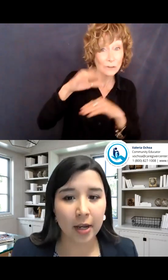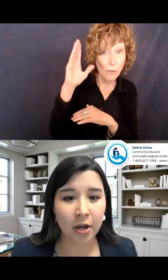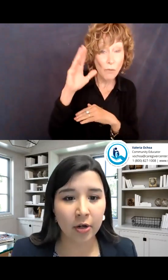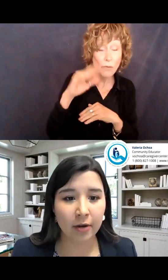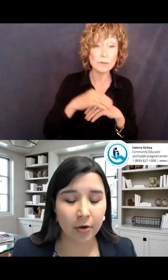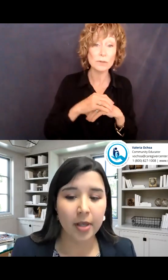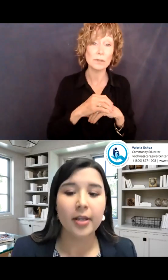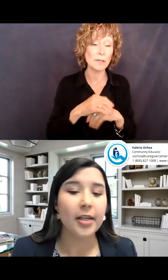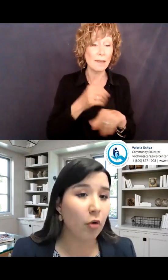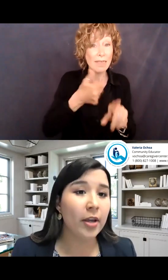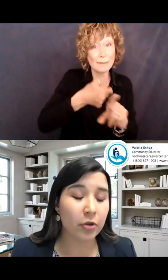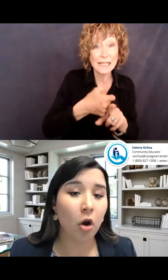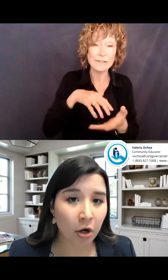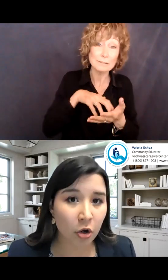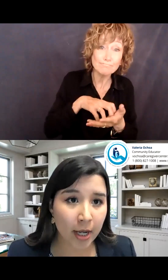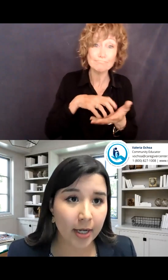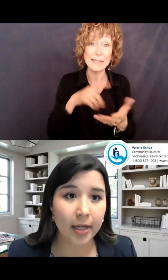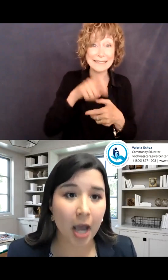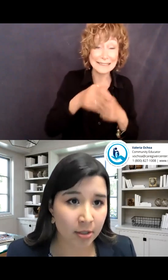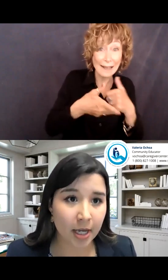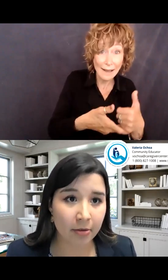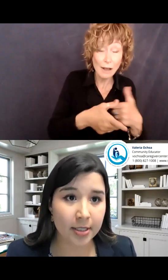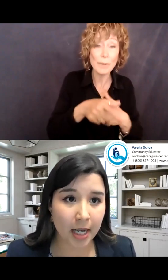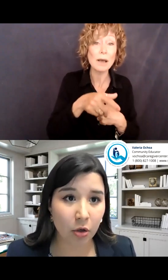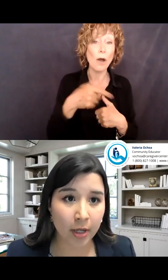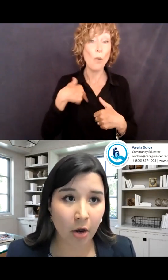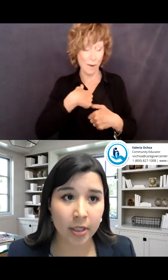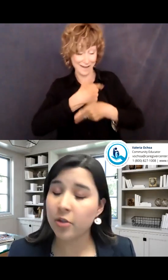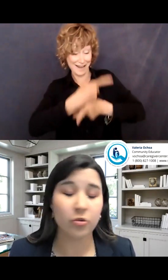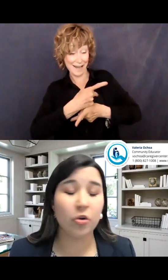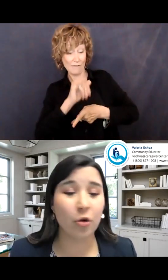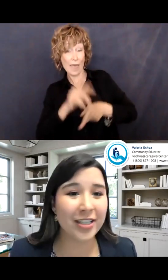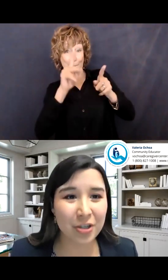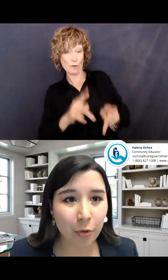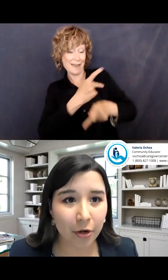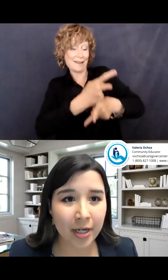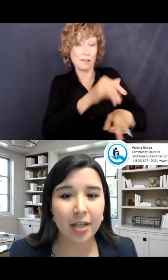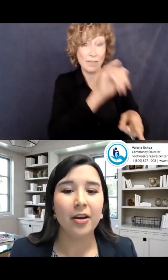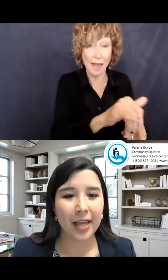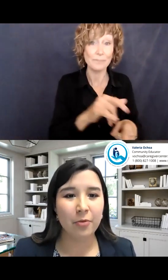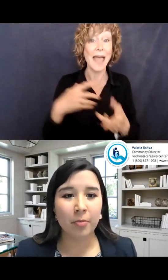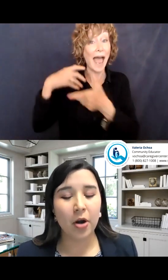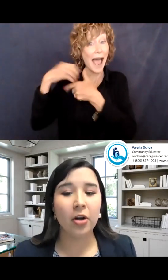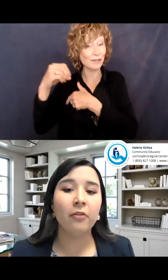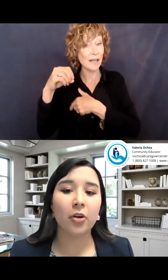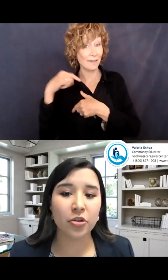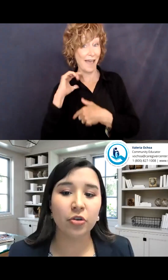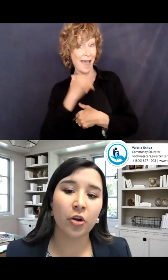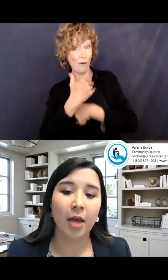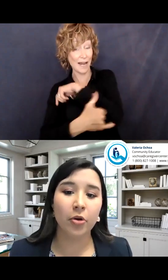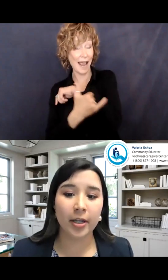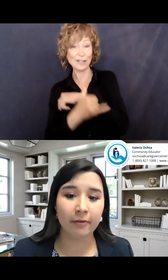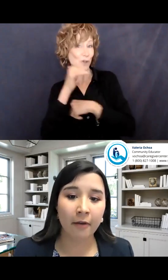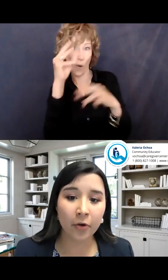for that caregiver. Now, if you are located outside of the San Diego County, there's no need to worry. Again, we're part of a